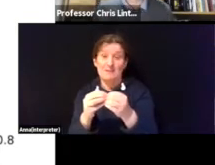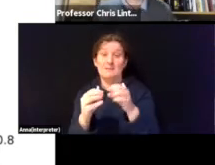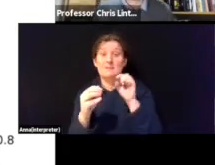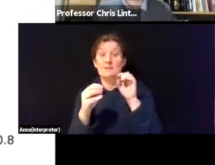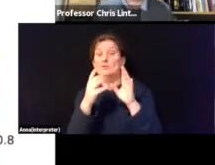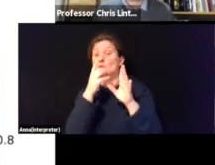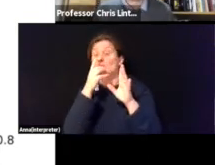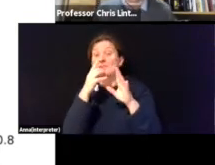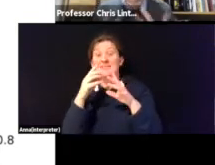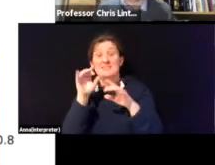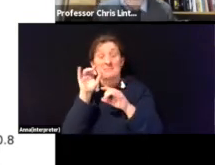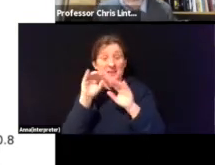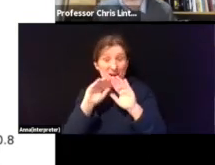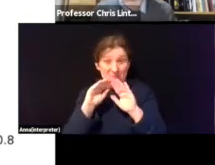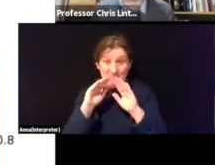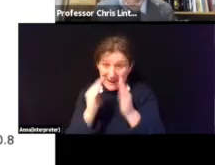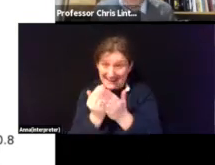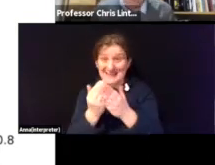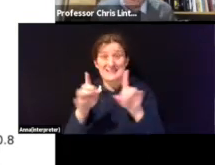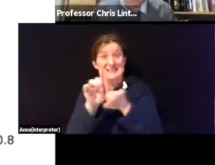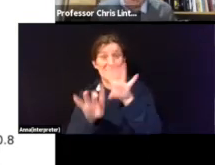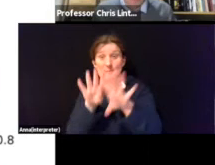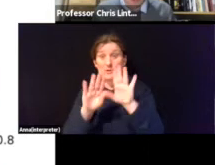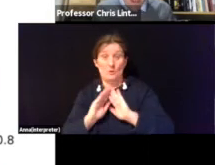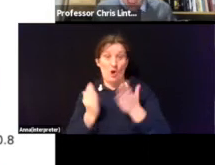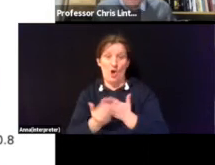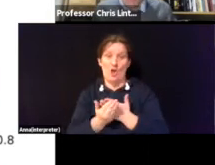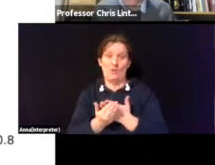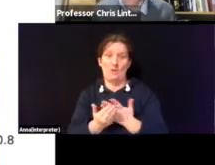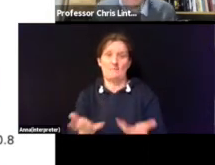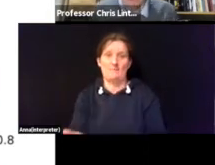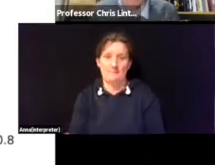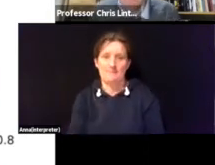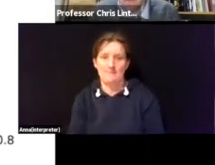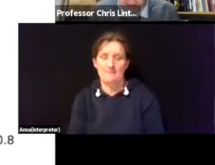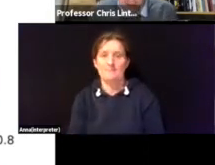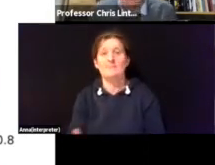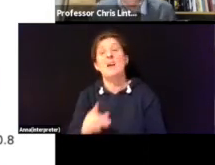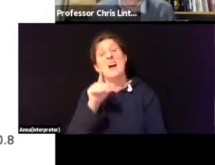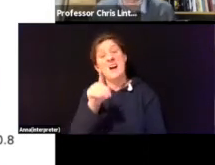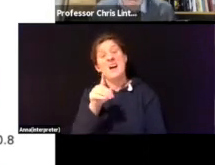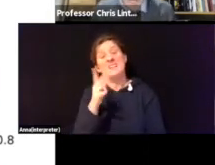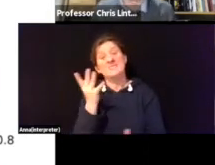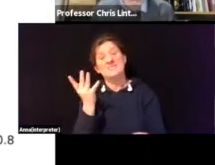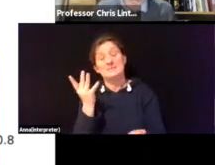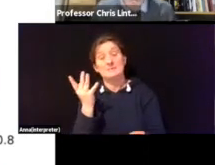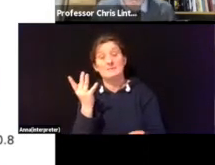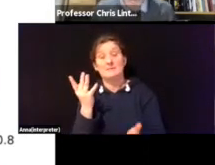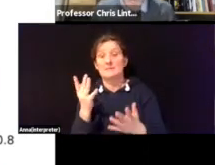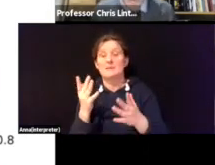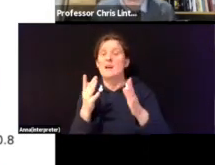our galaxy, several of which we might be able to follow up with future telescopes. And that likely underestimates the number of homes for